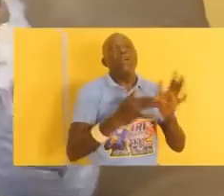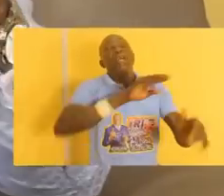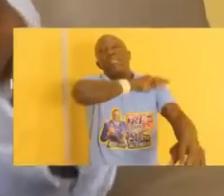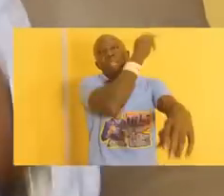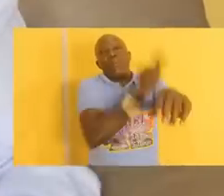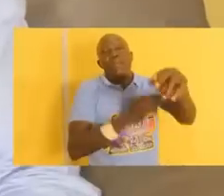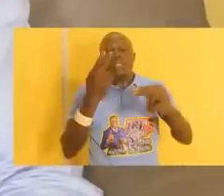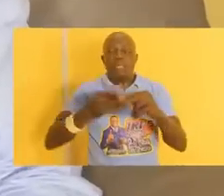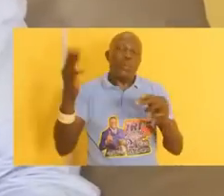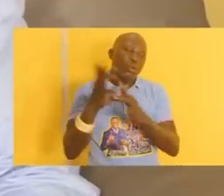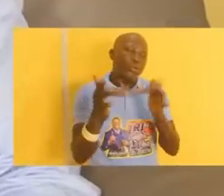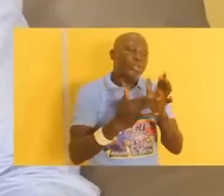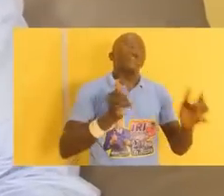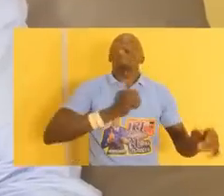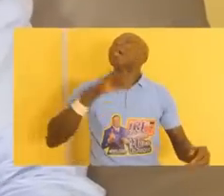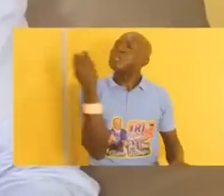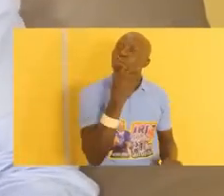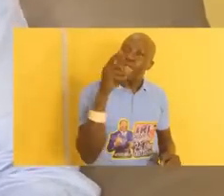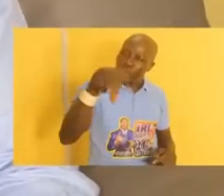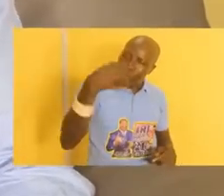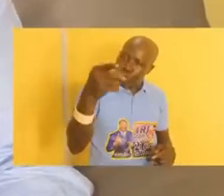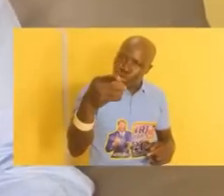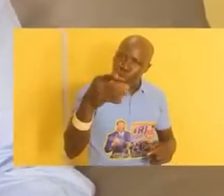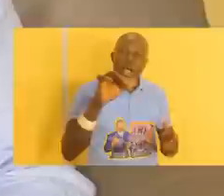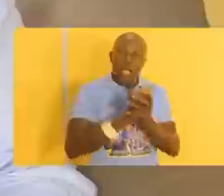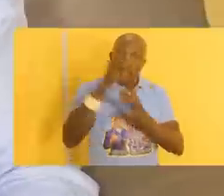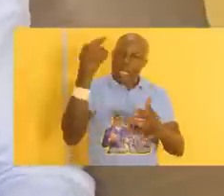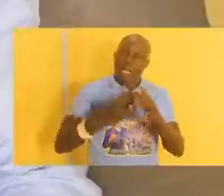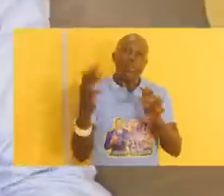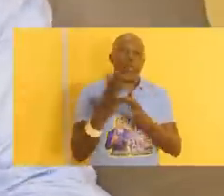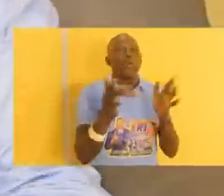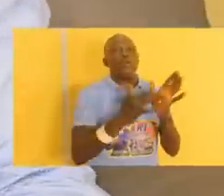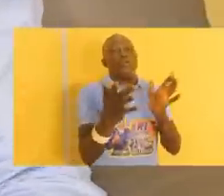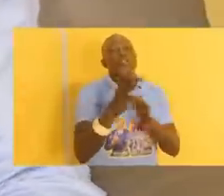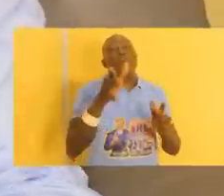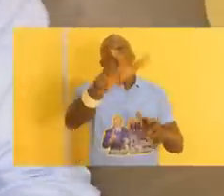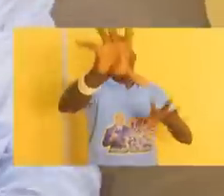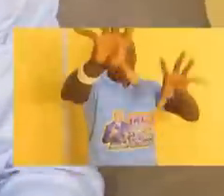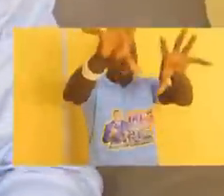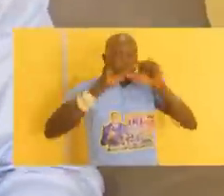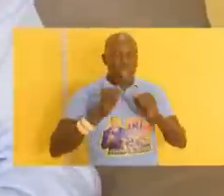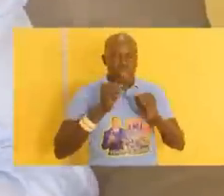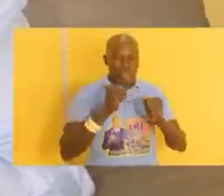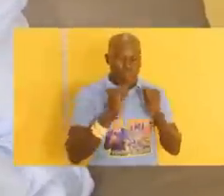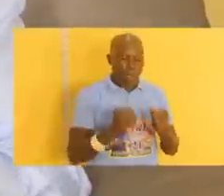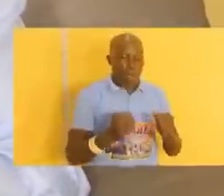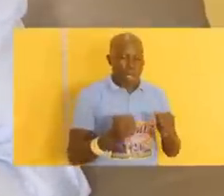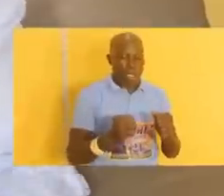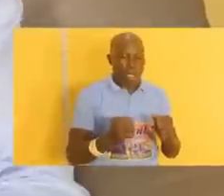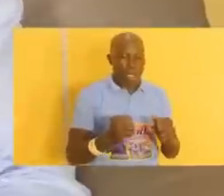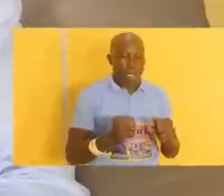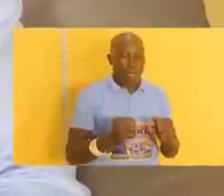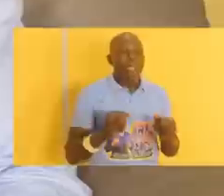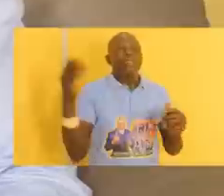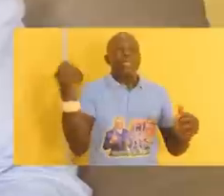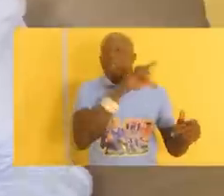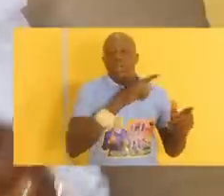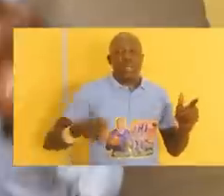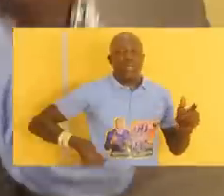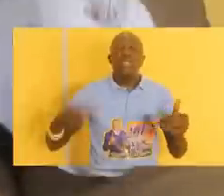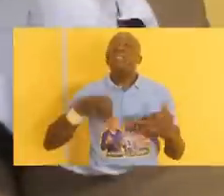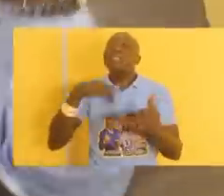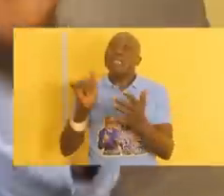In the name of Jesus. I declare now to you that in the name of Jesus. Amen. The Lord said, they